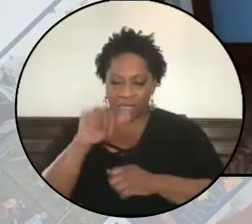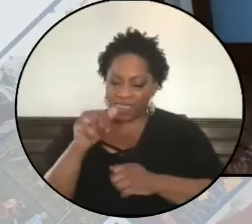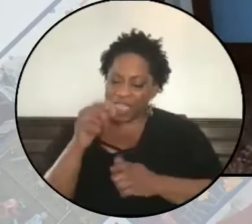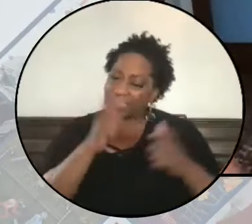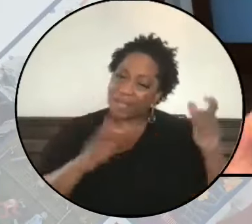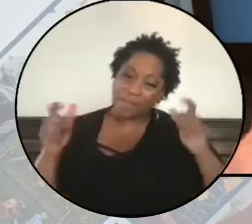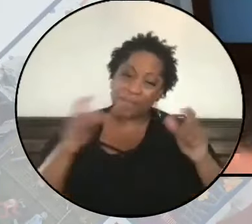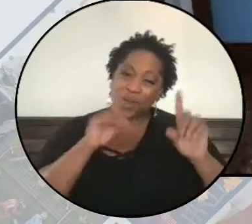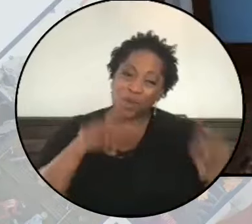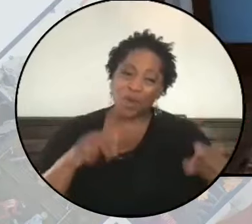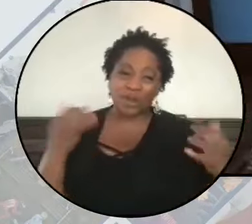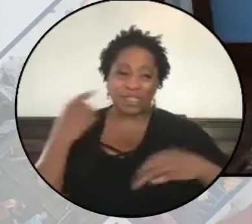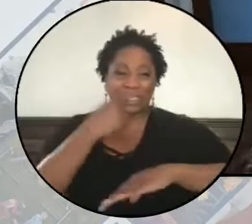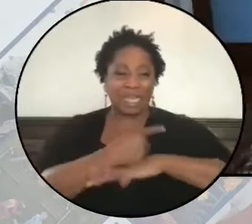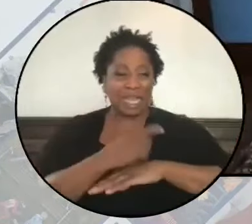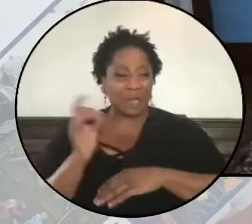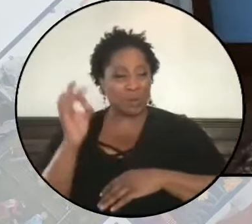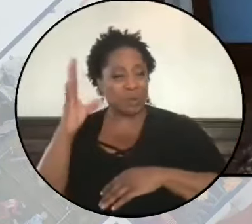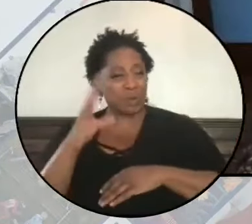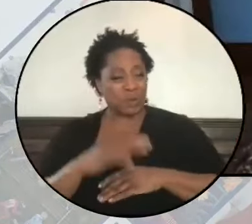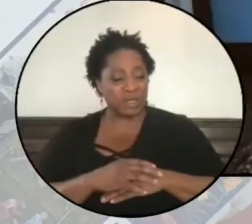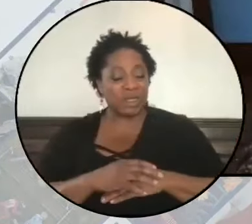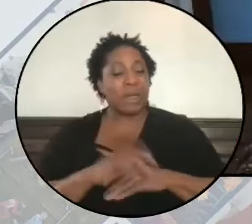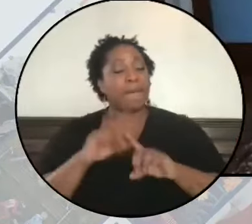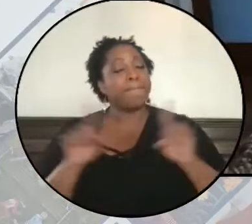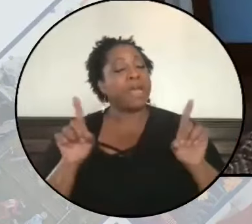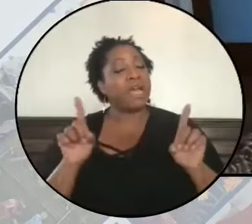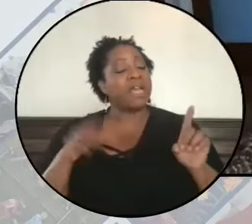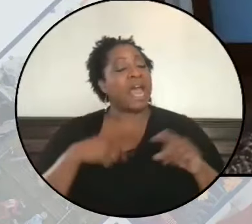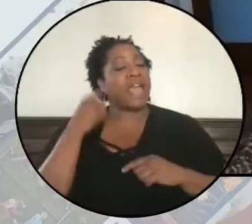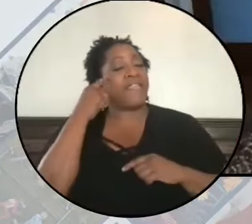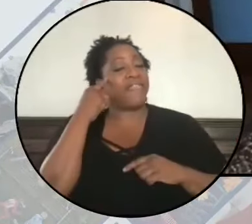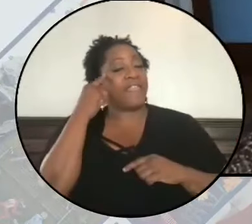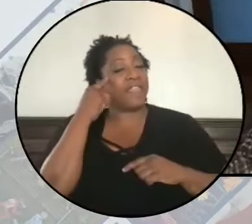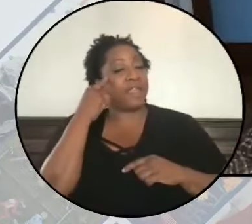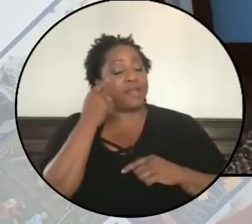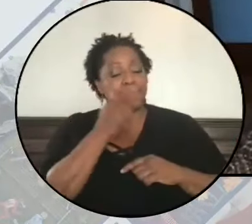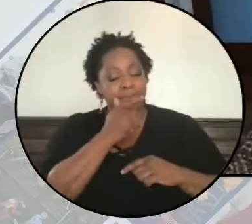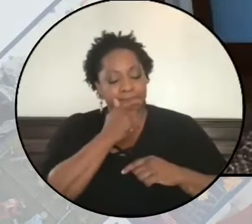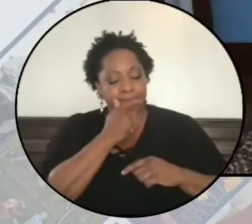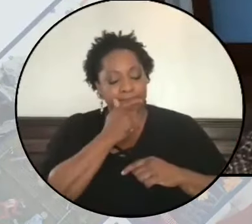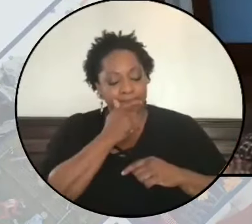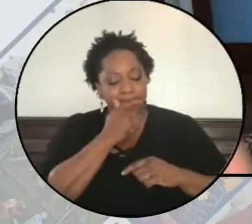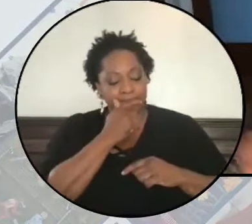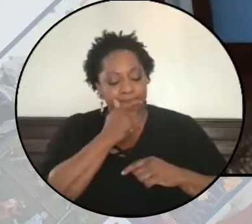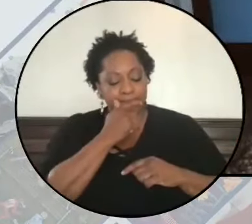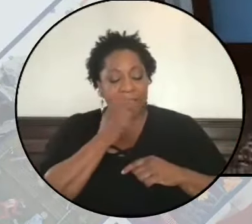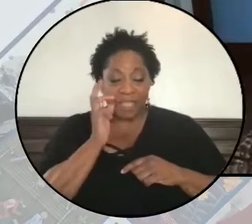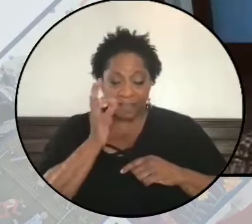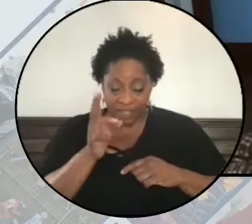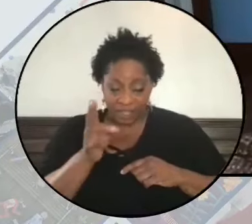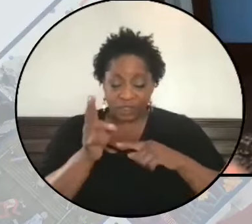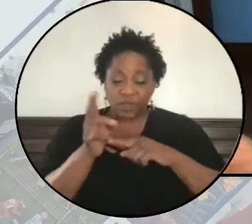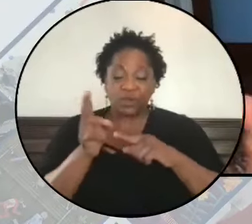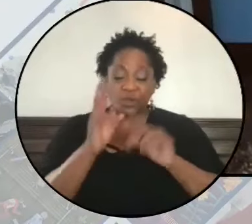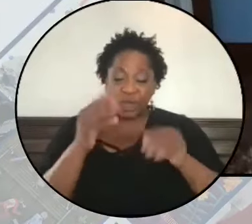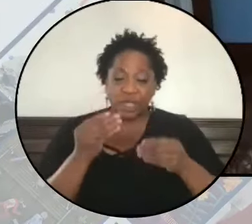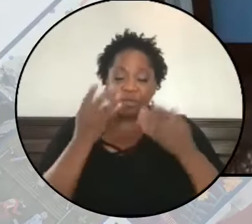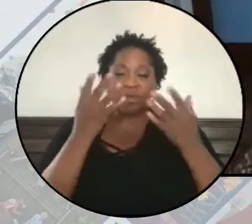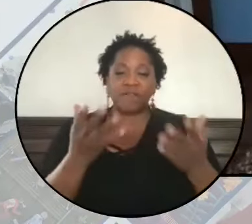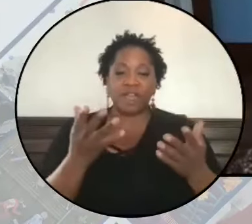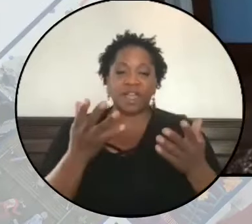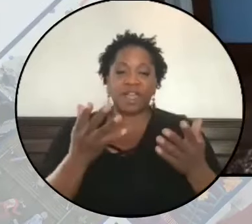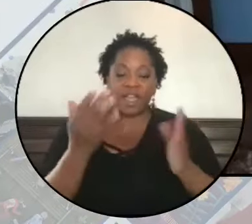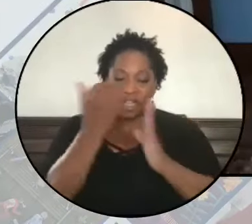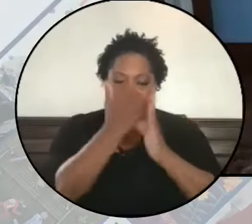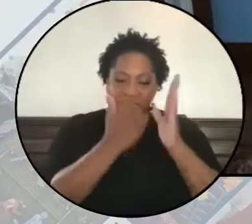tall order right now um but I think um If U history provides